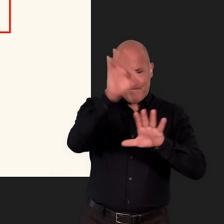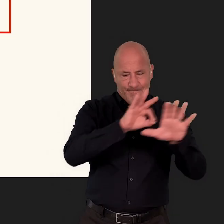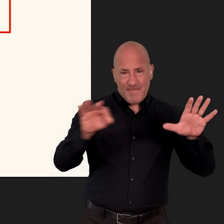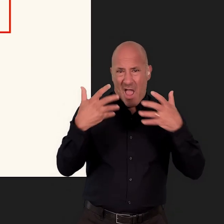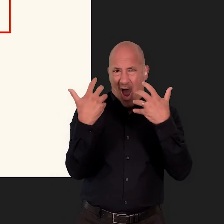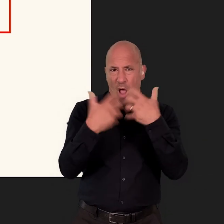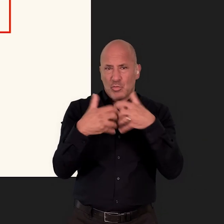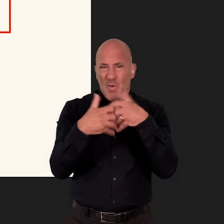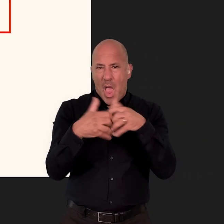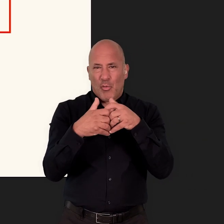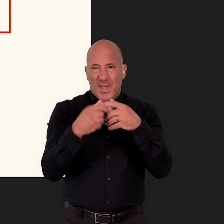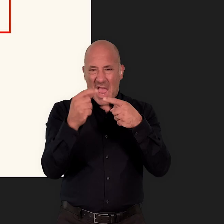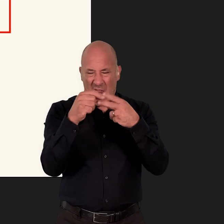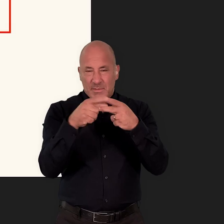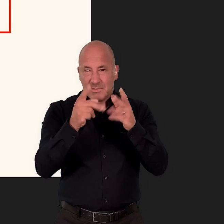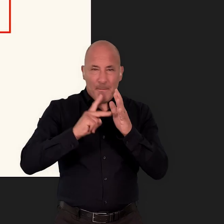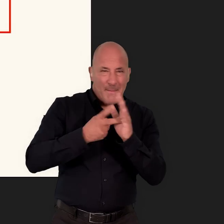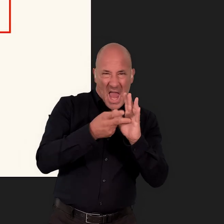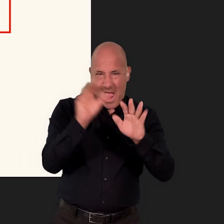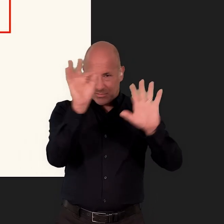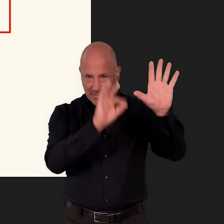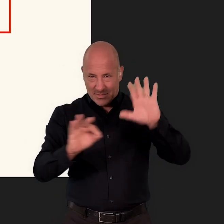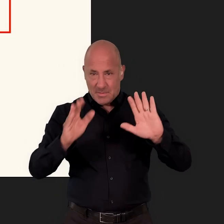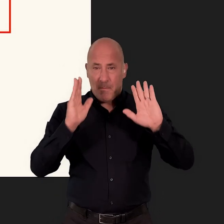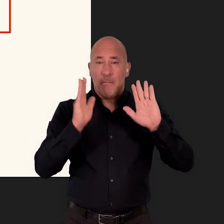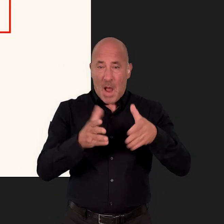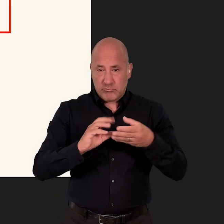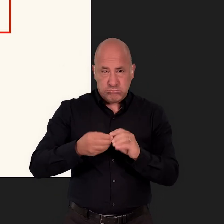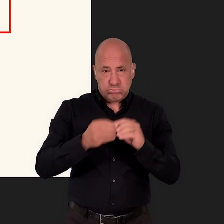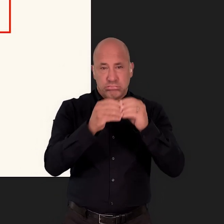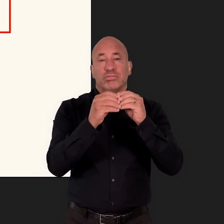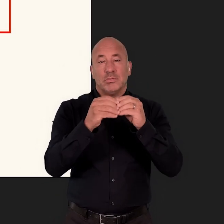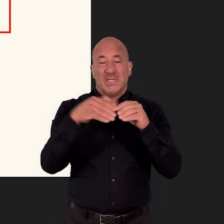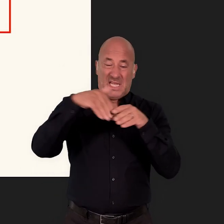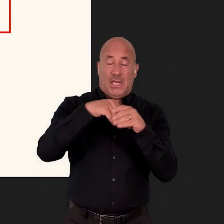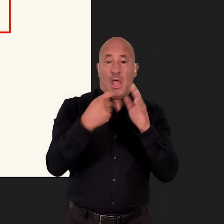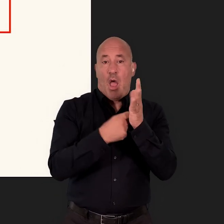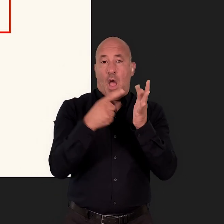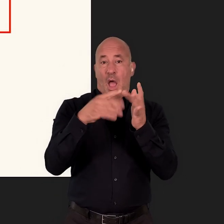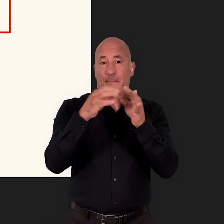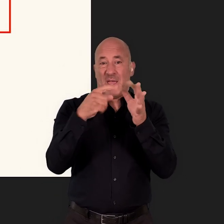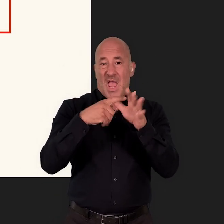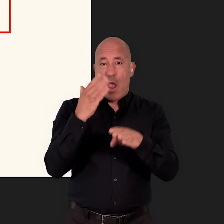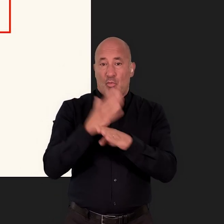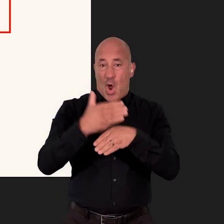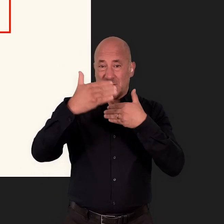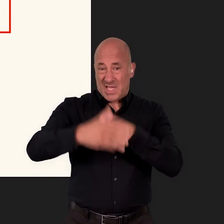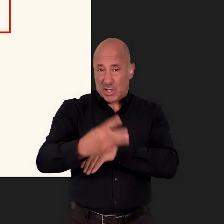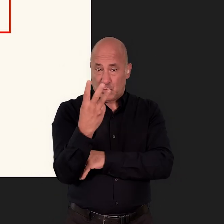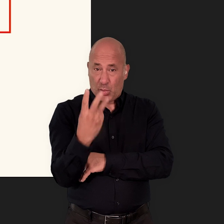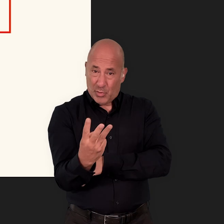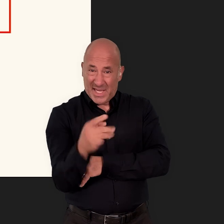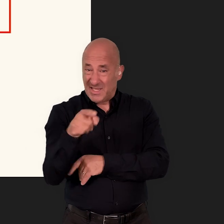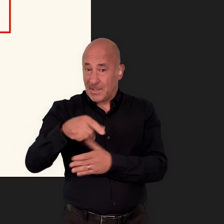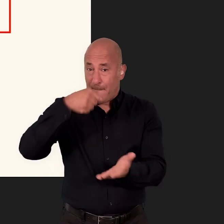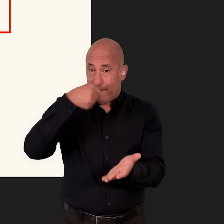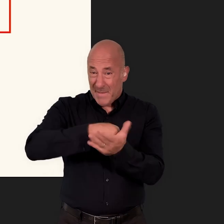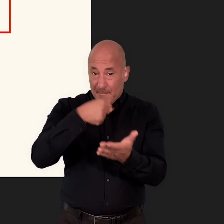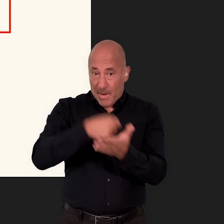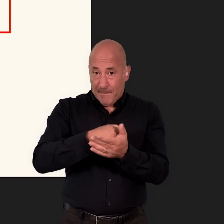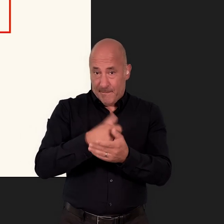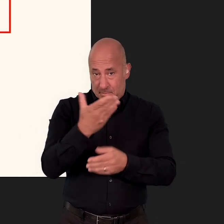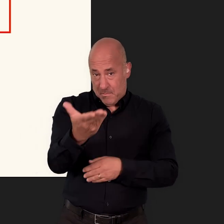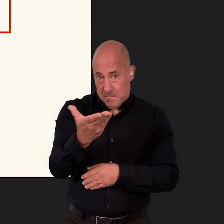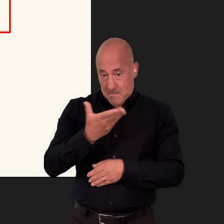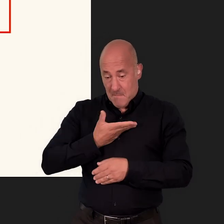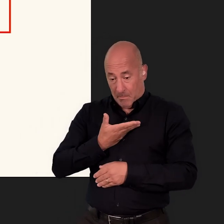Plans for architectural and engineering elements must be developed up to and including REBA Work Stage 3 as a